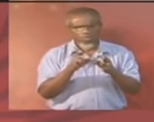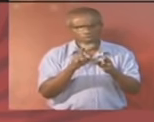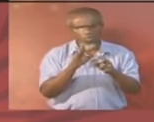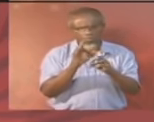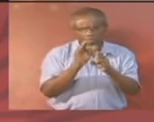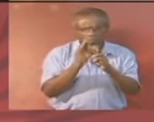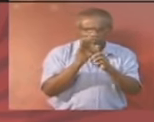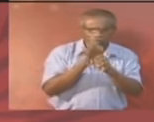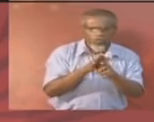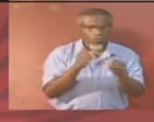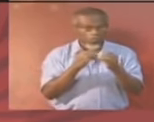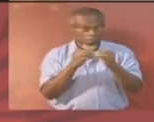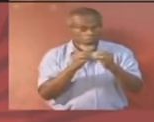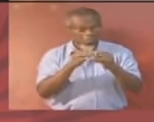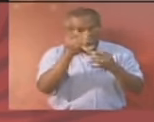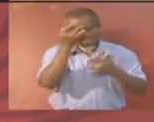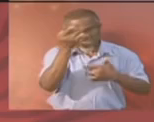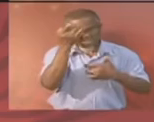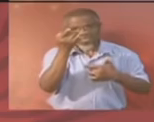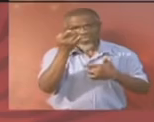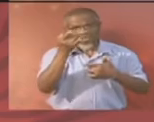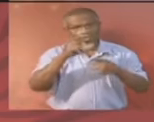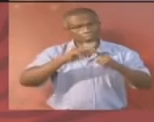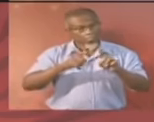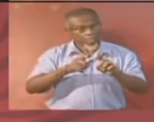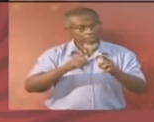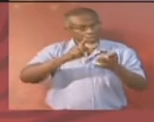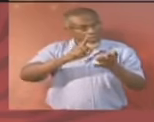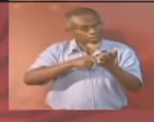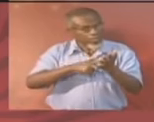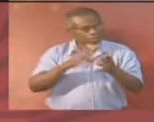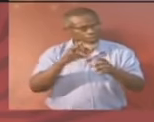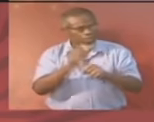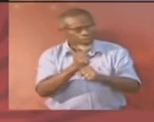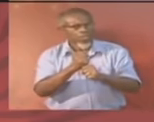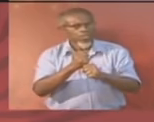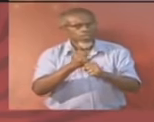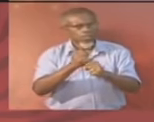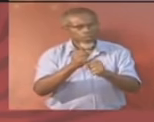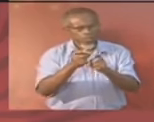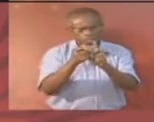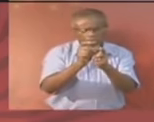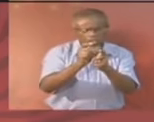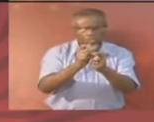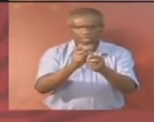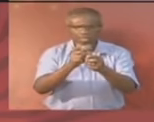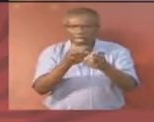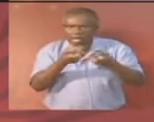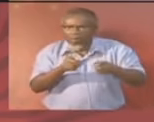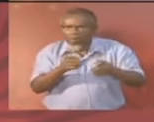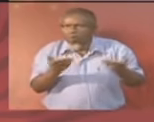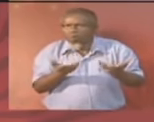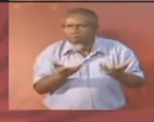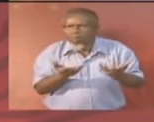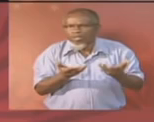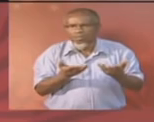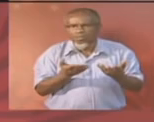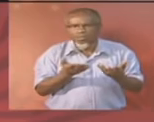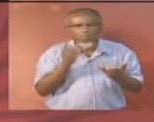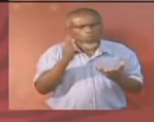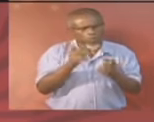However, occasionally you do get mutations that change the virus's properties. So, for example, they might change